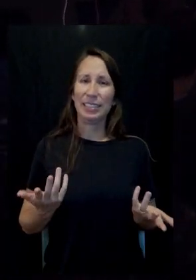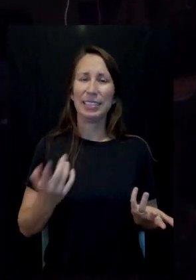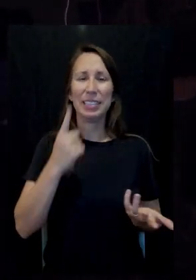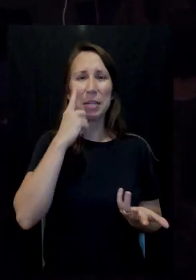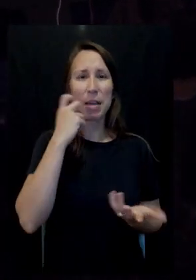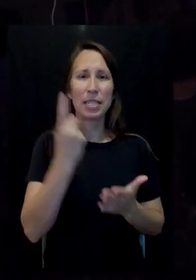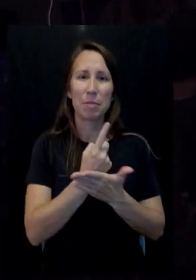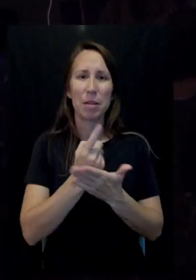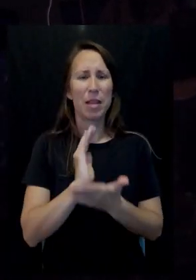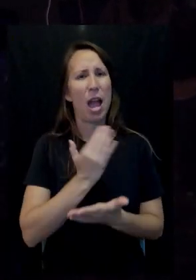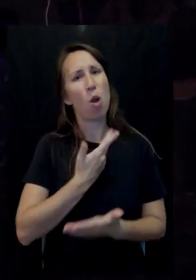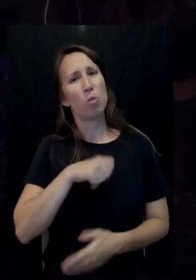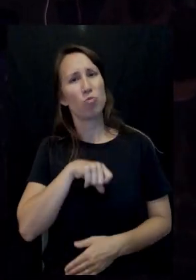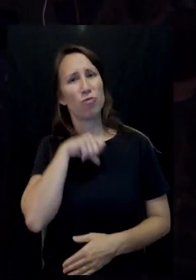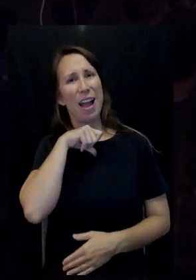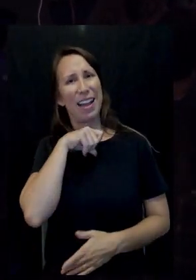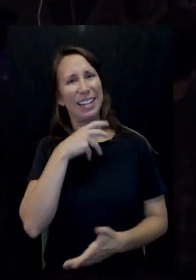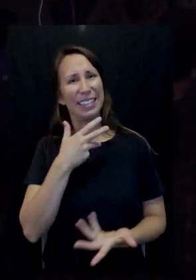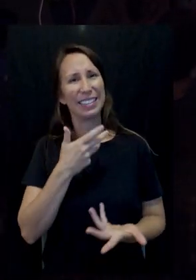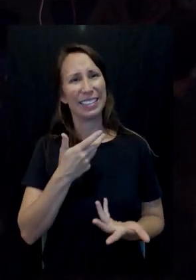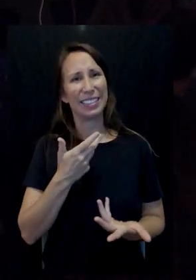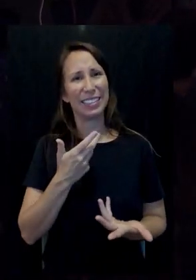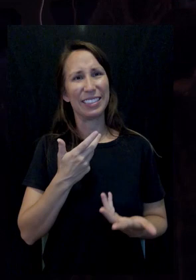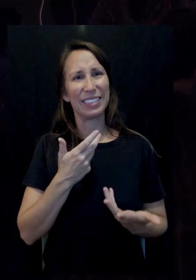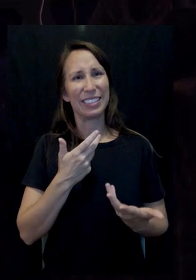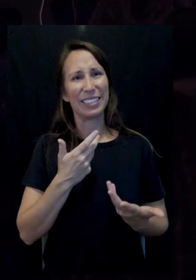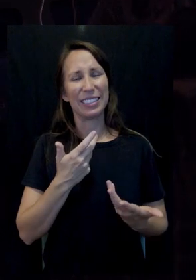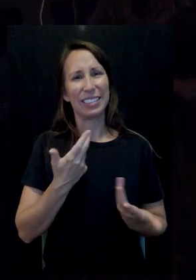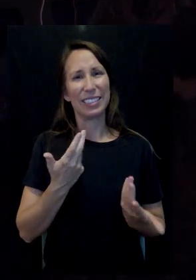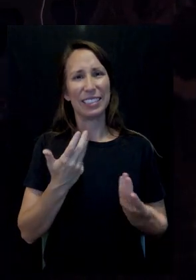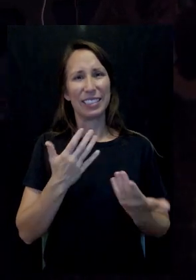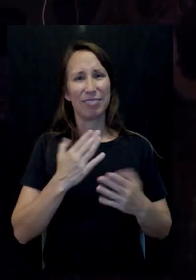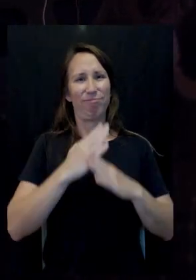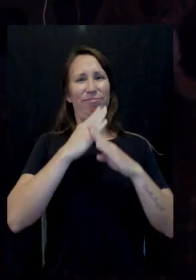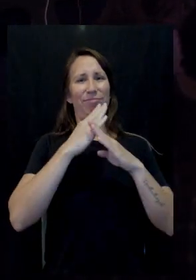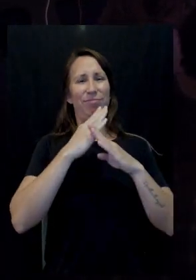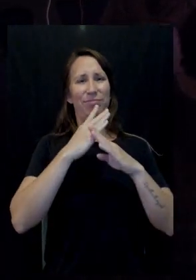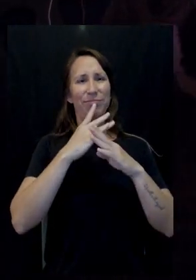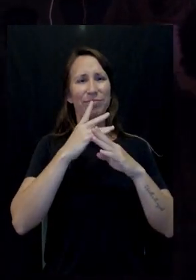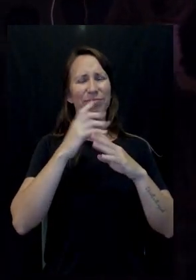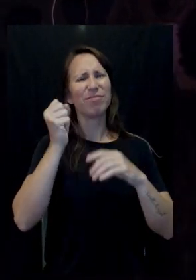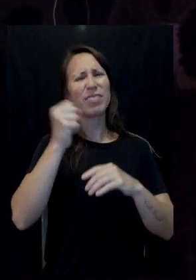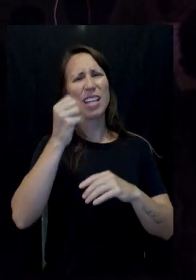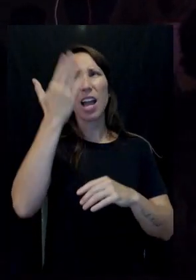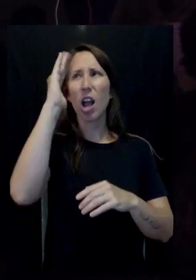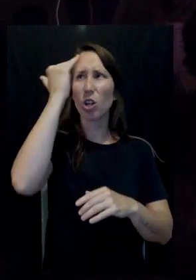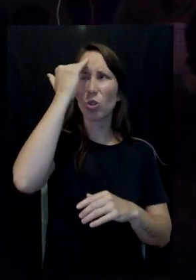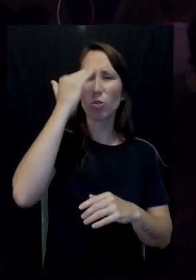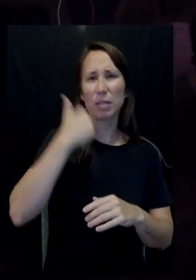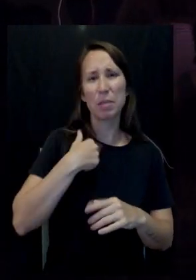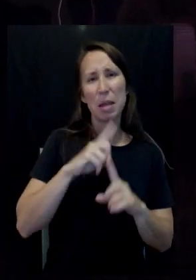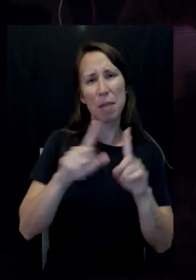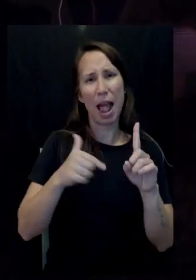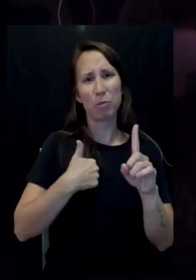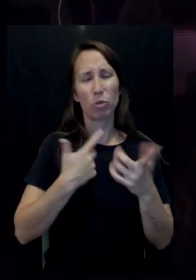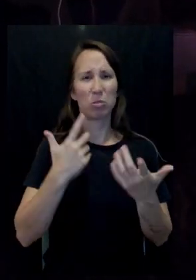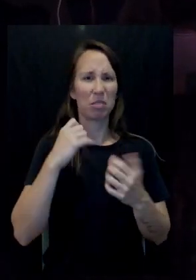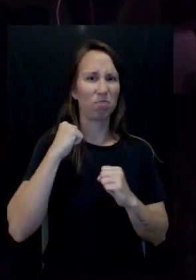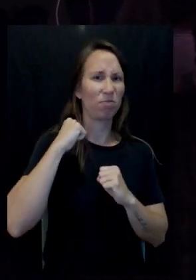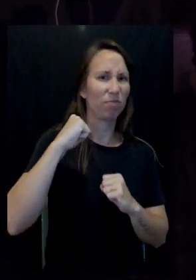Because sometimes our pride gets in the way right here and we think, yeah, okay, God knows me, but I'm just going to be hard-headed about it.